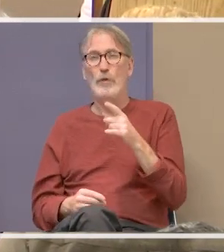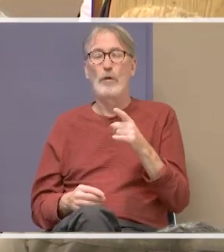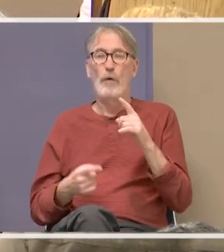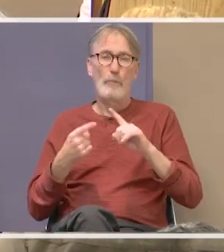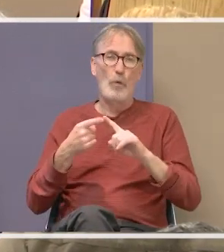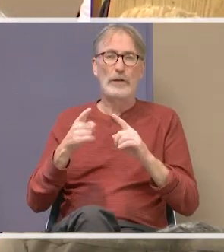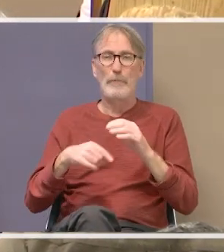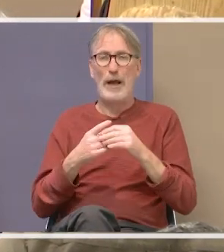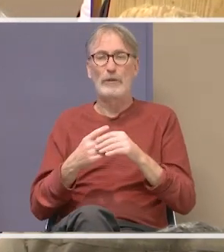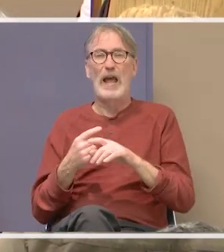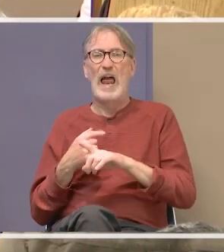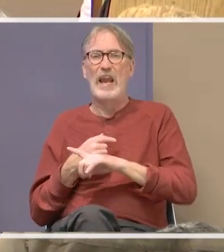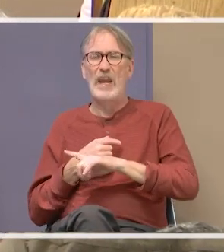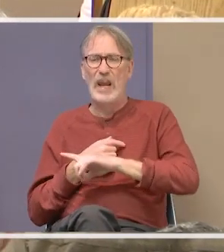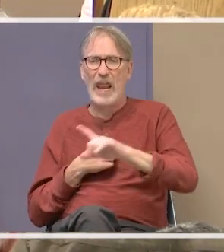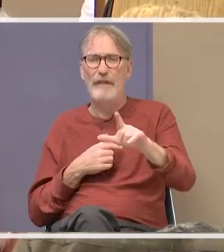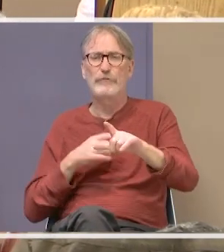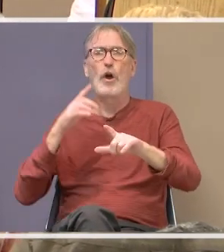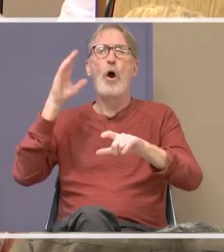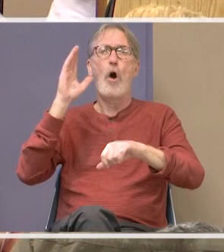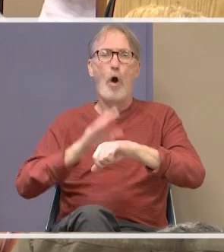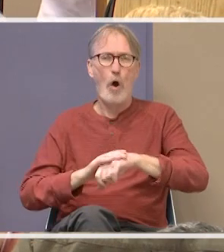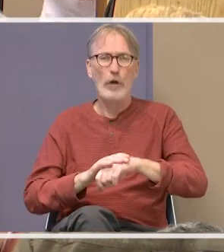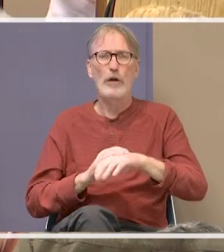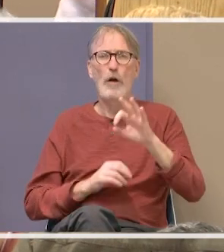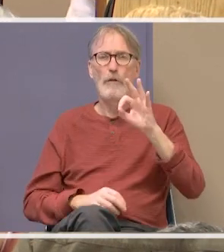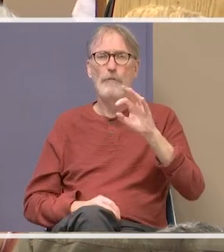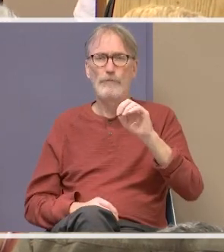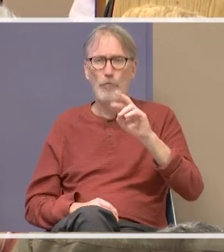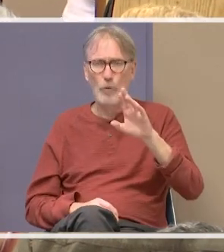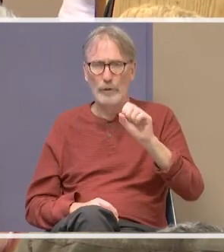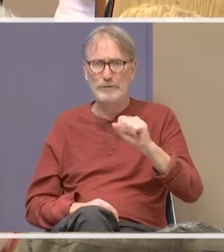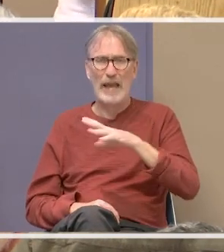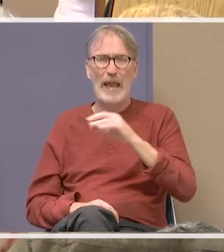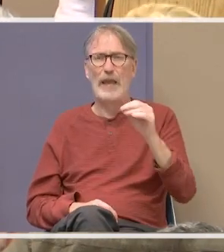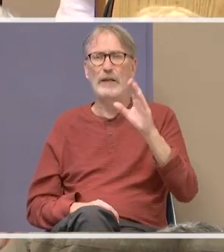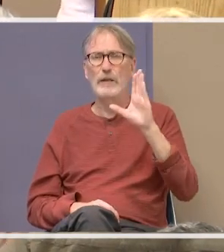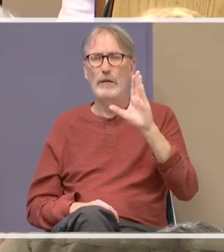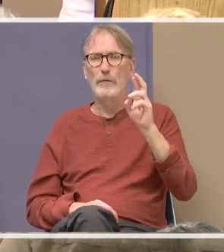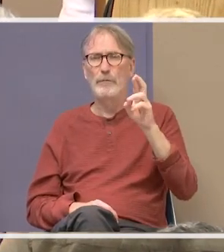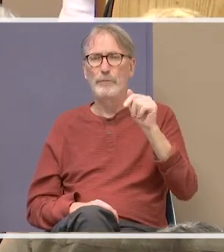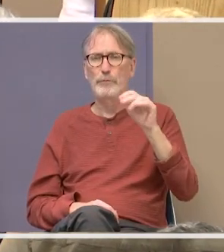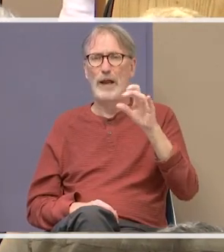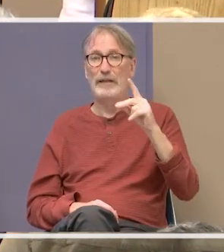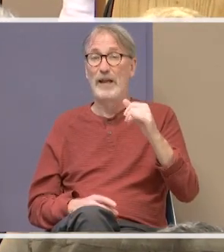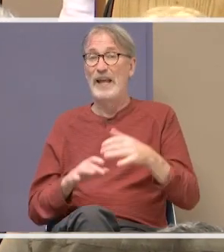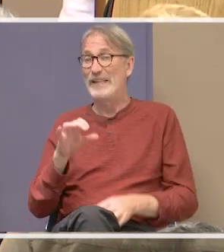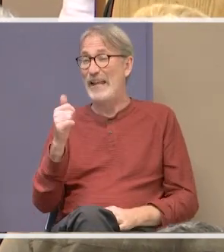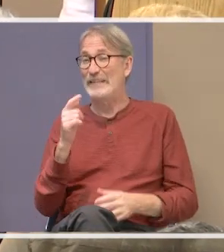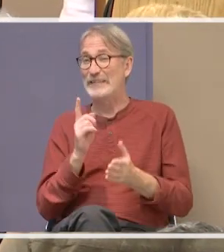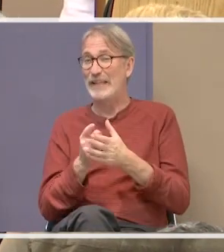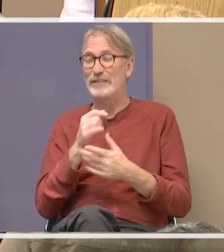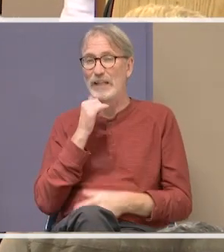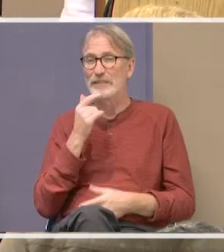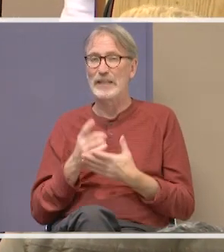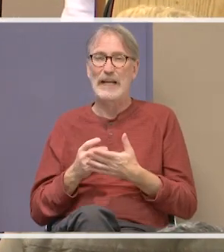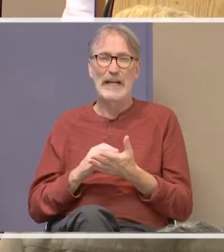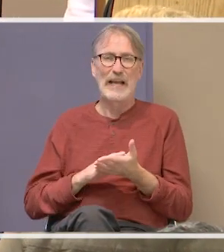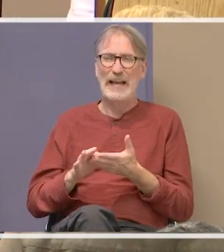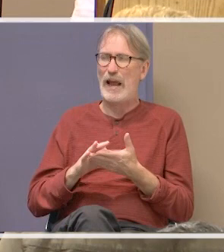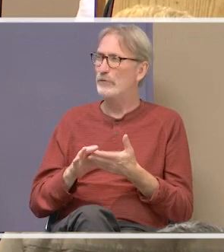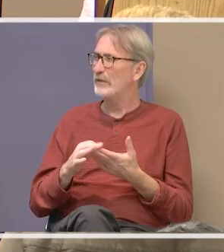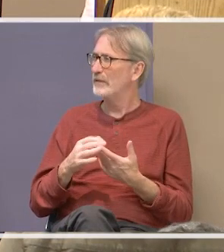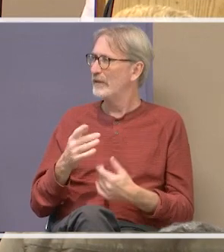turn onto Forbes from Braddock. Counting the 10 count doesn't count the cars that turn left at